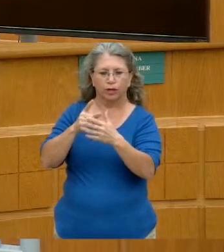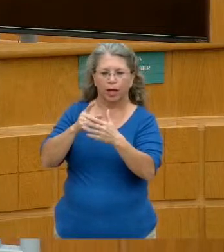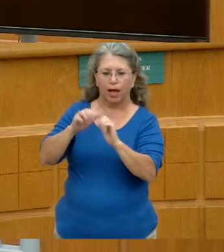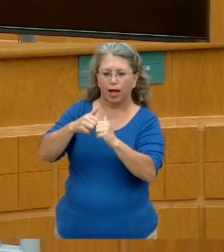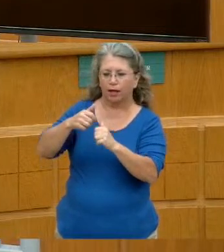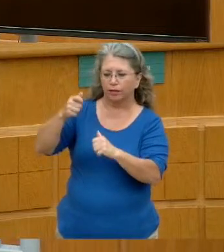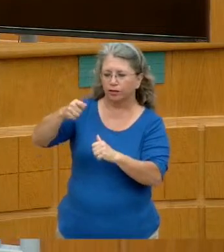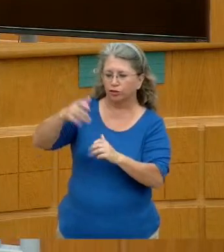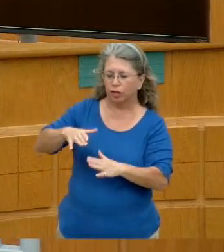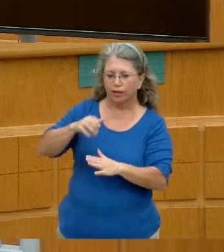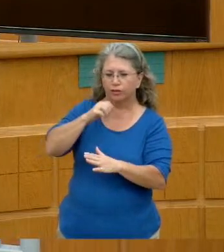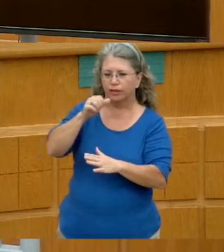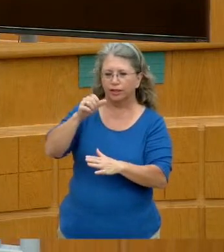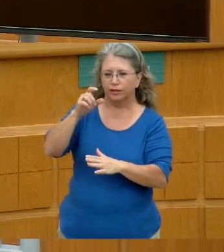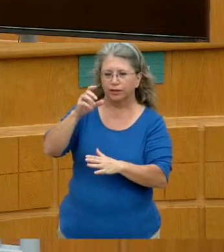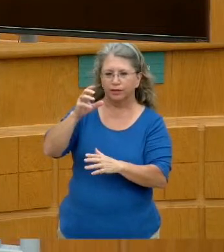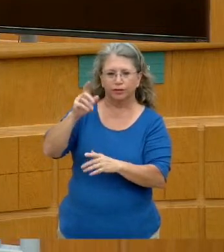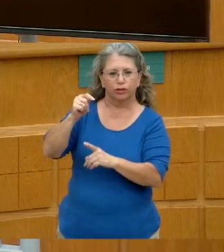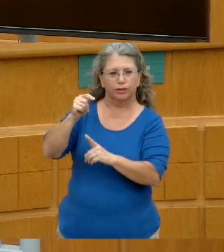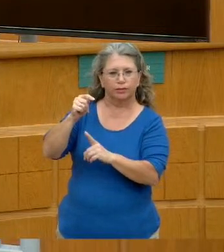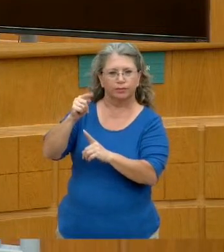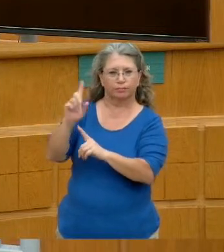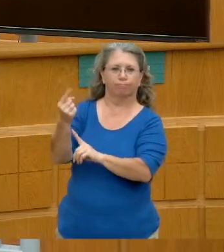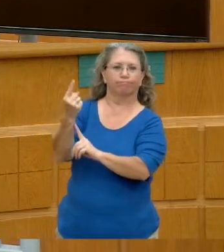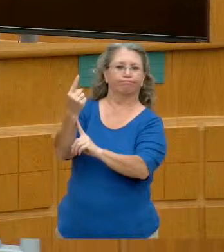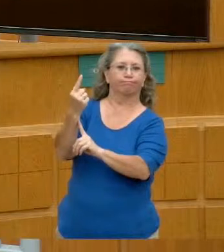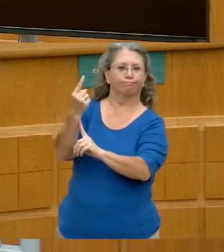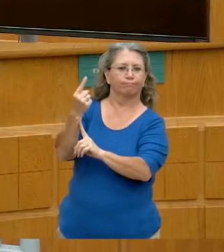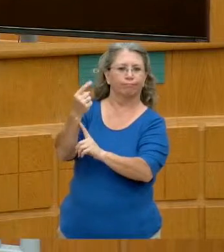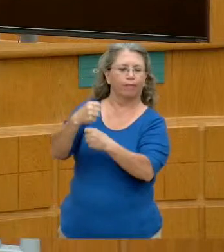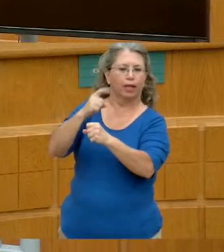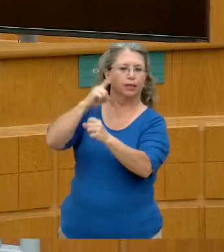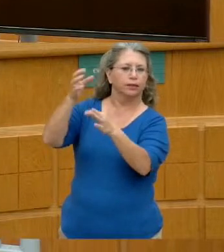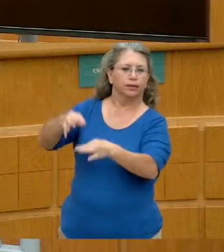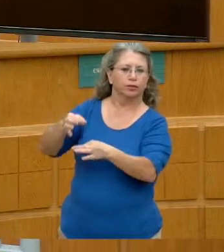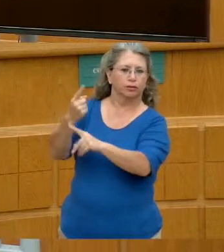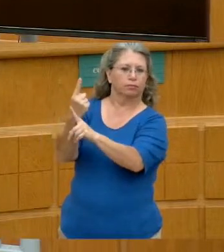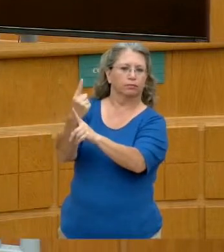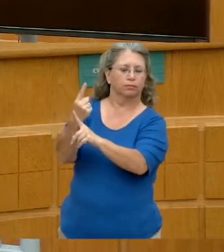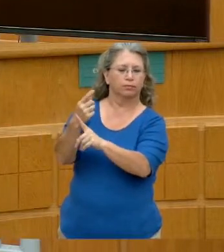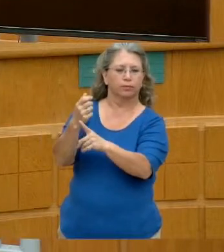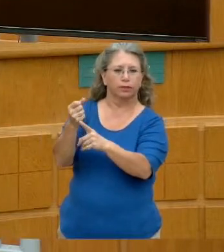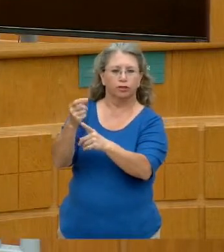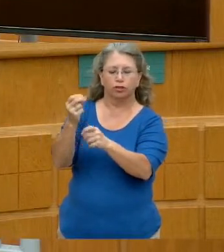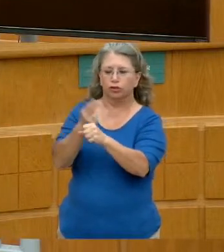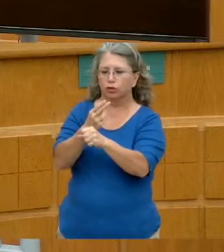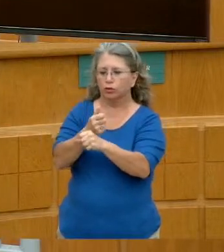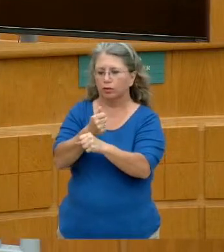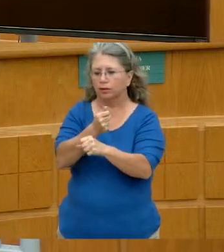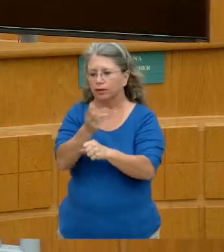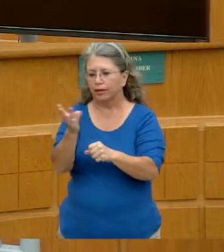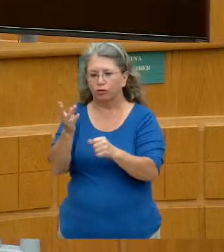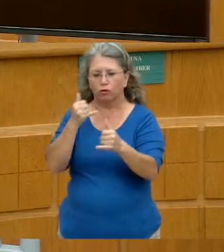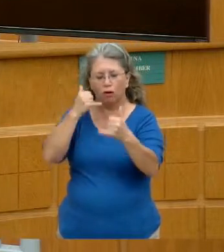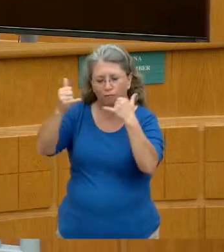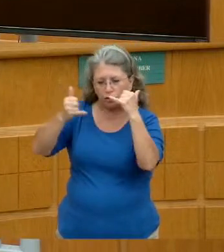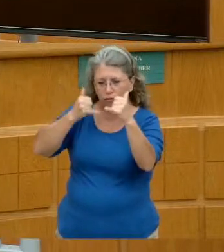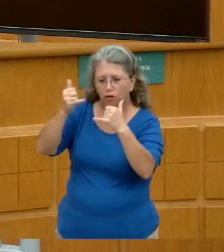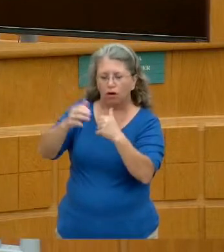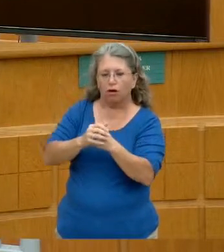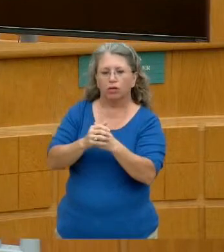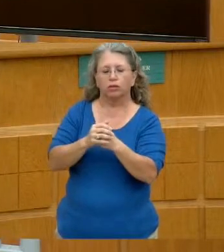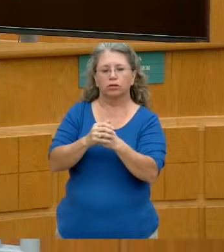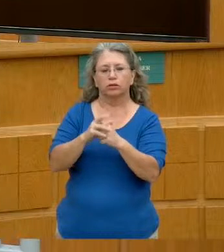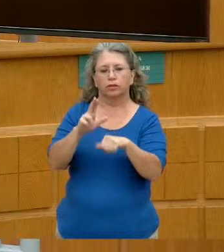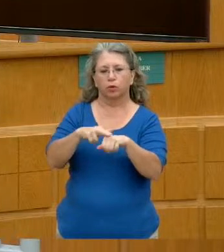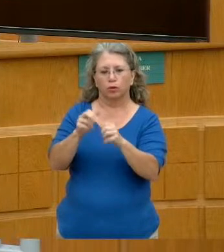by herself. She does this with multiple help and conference calls, and the beach closure particularly, there was a conference